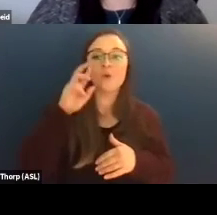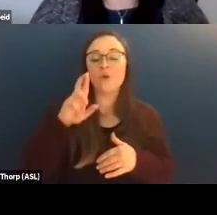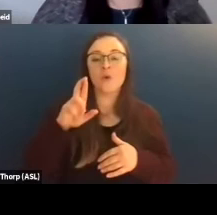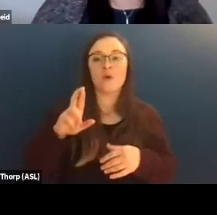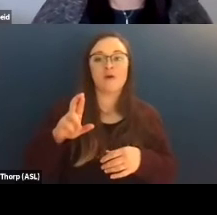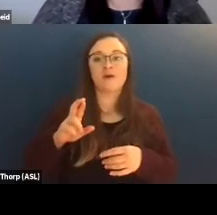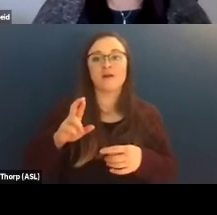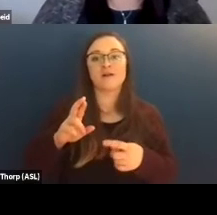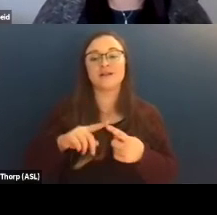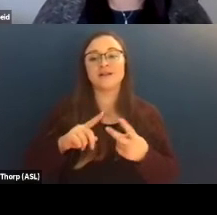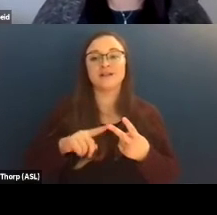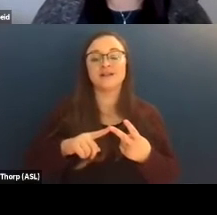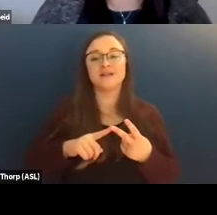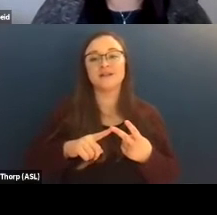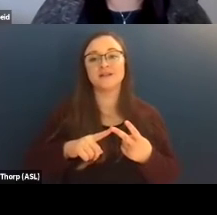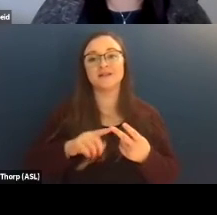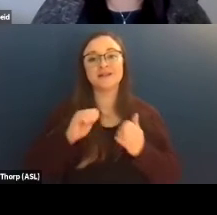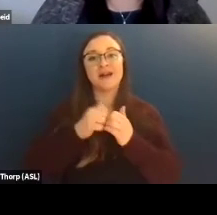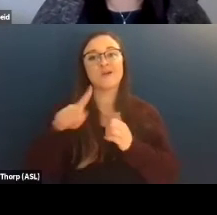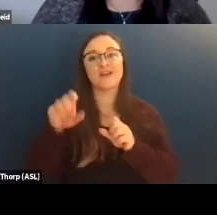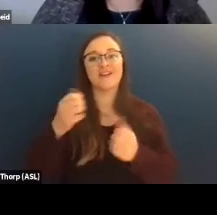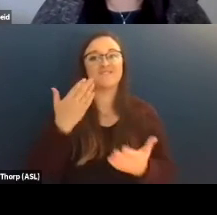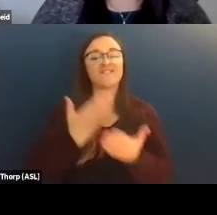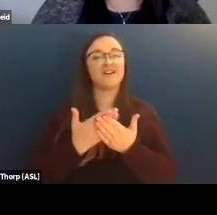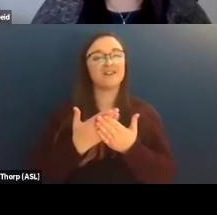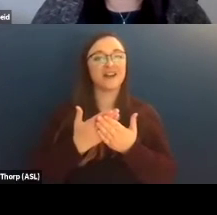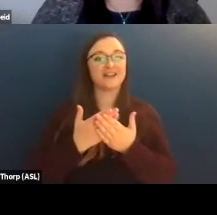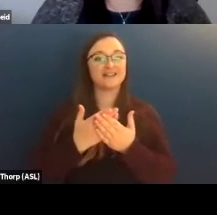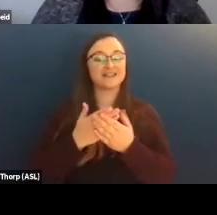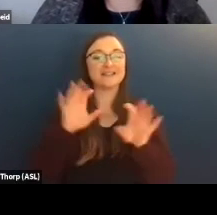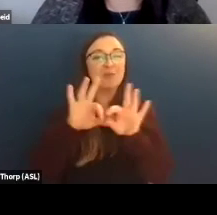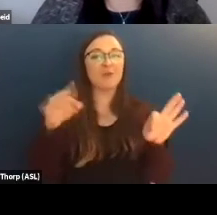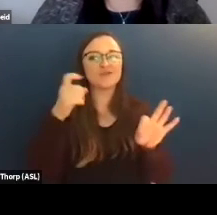to validate foreign diplomas for our international students.